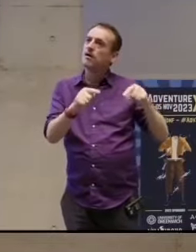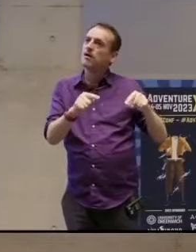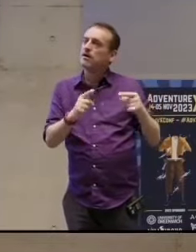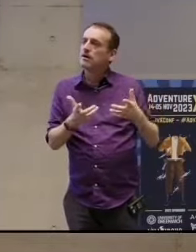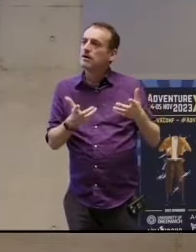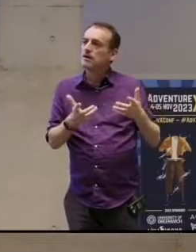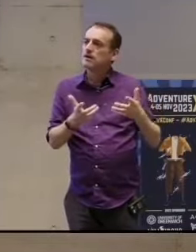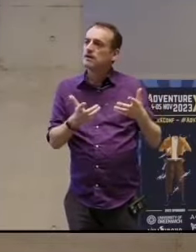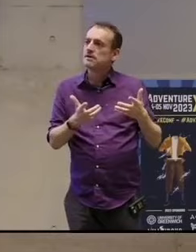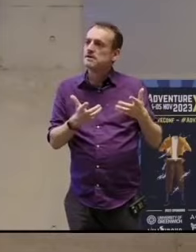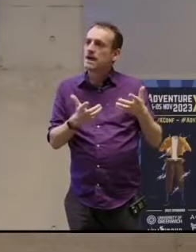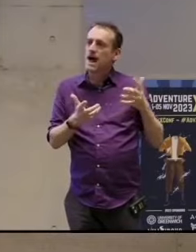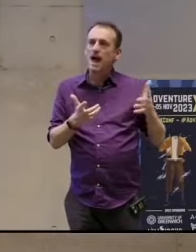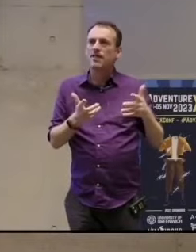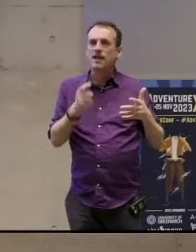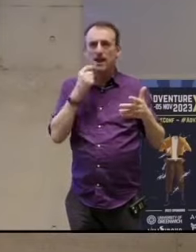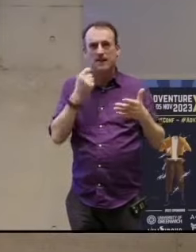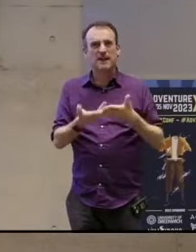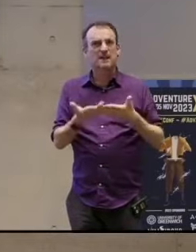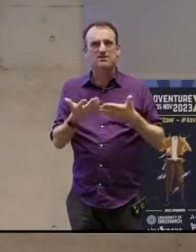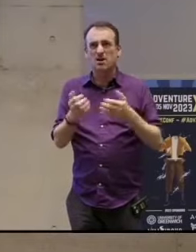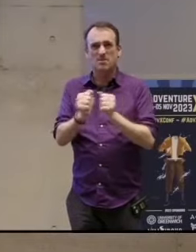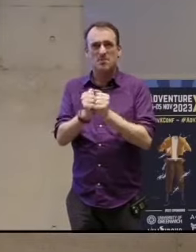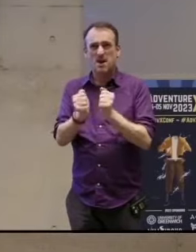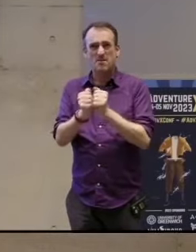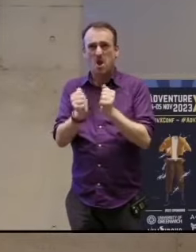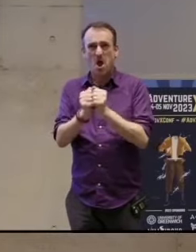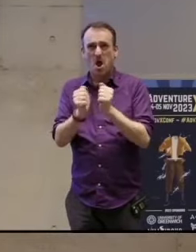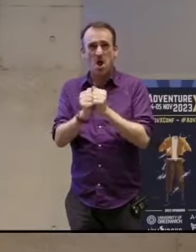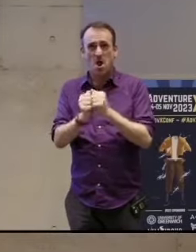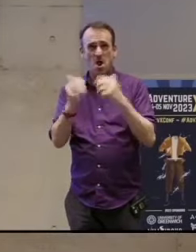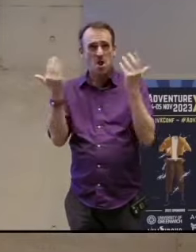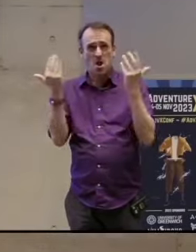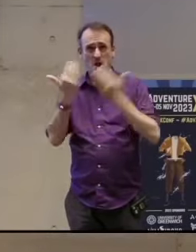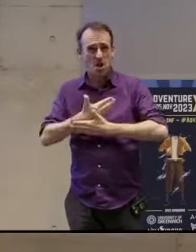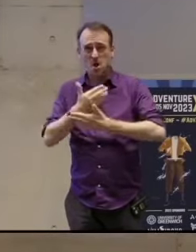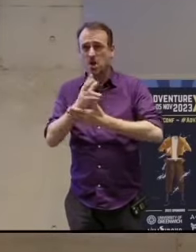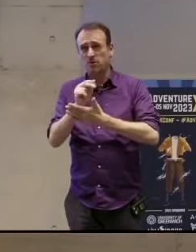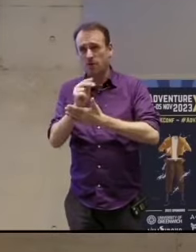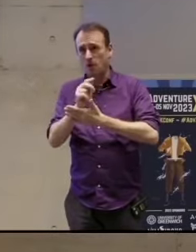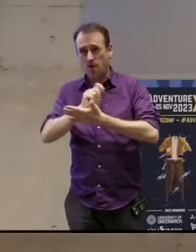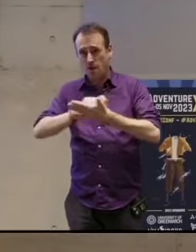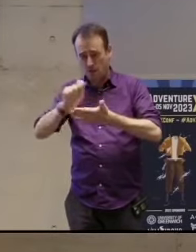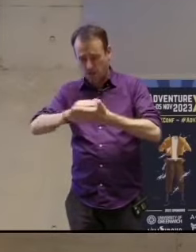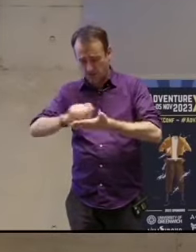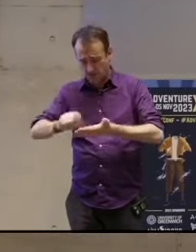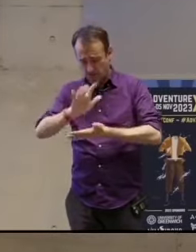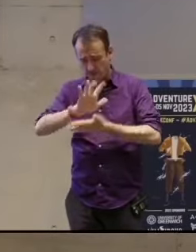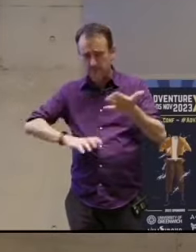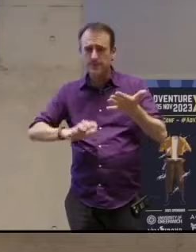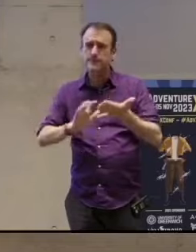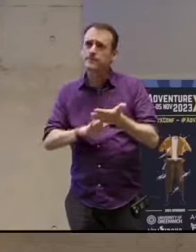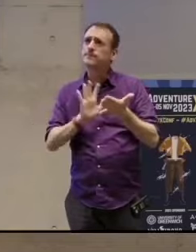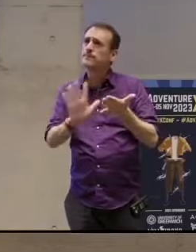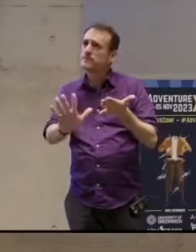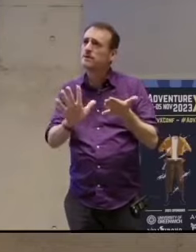like, scribbled it on a paper at like midnight that night and stuff like that. So I don't know, does